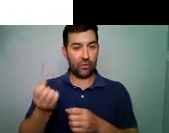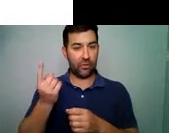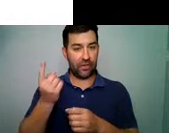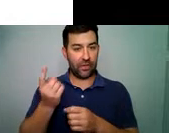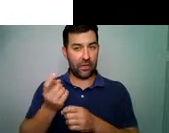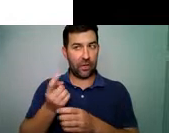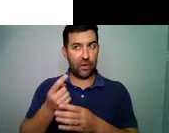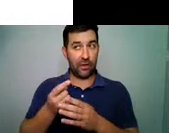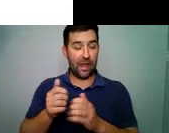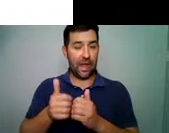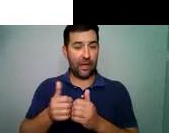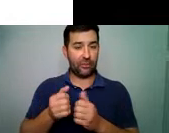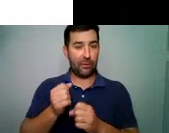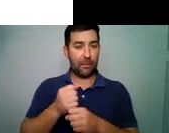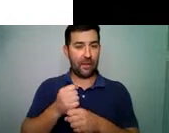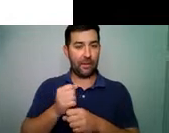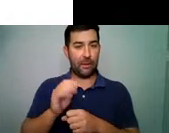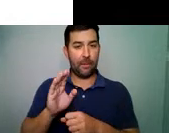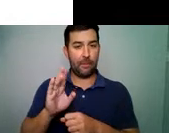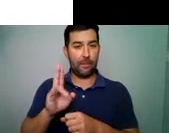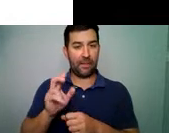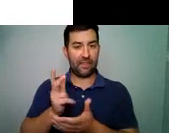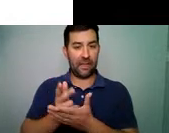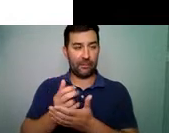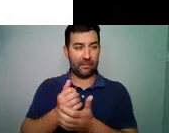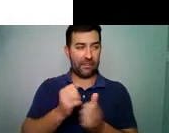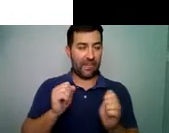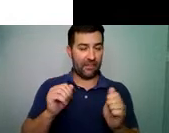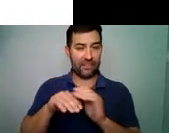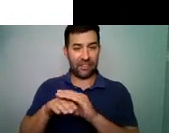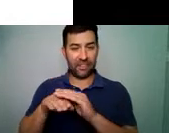and accessible. If you want to go out and talk to